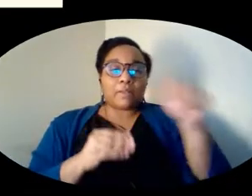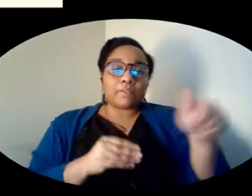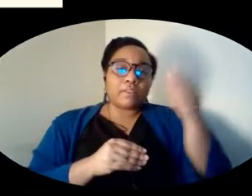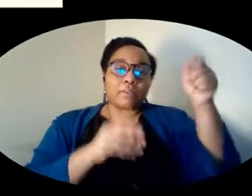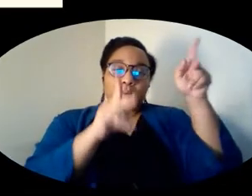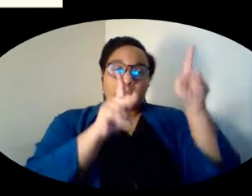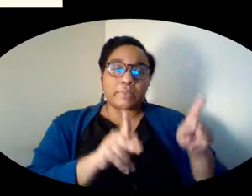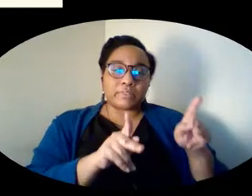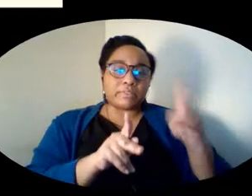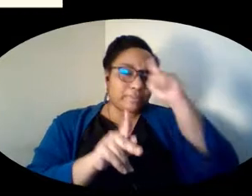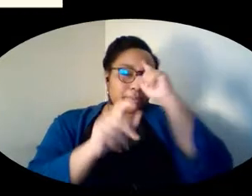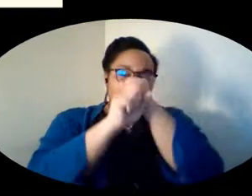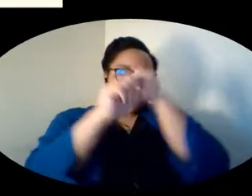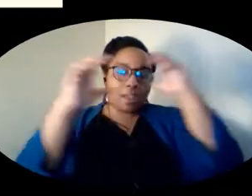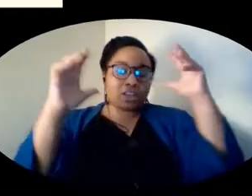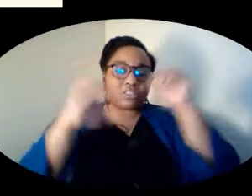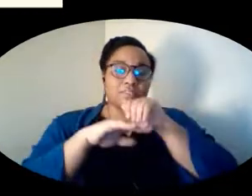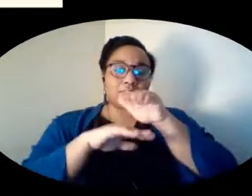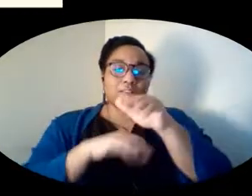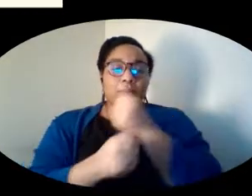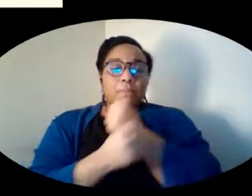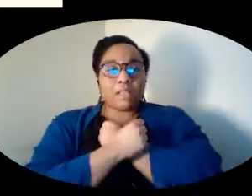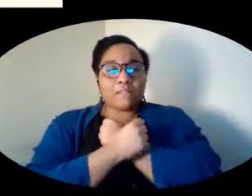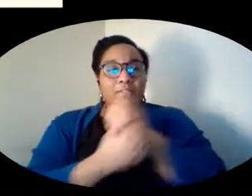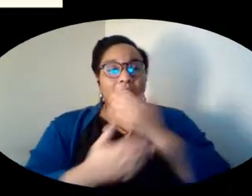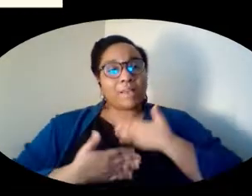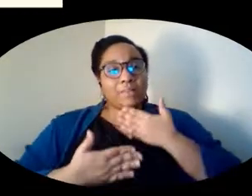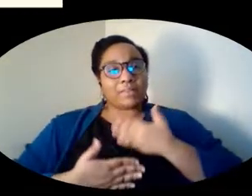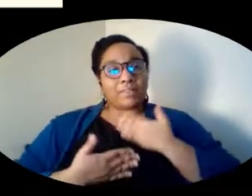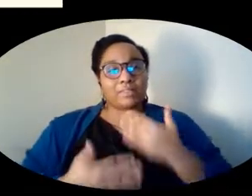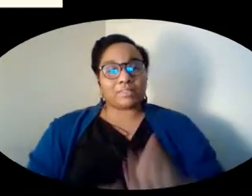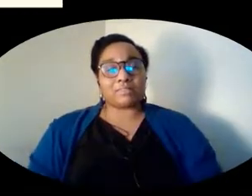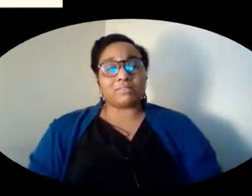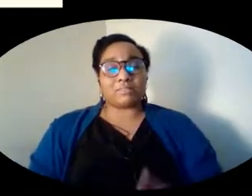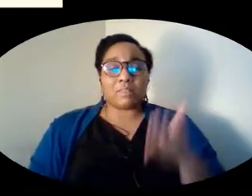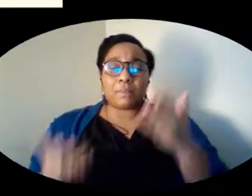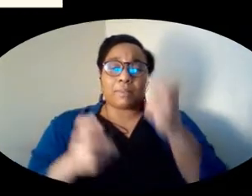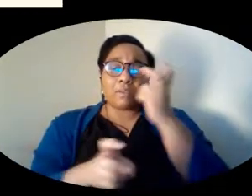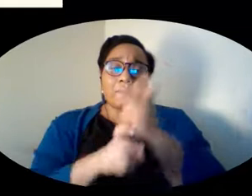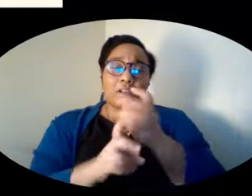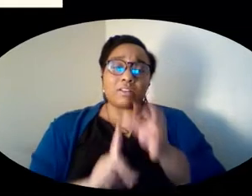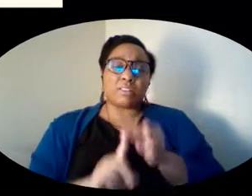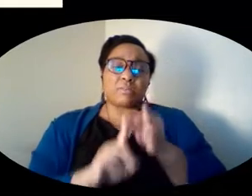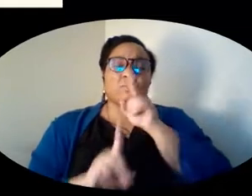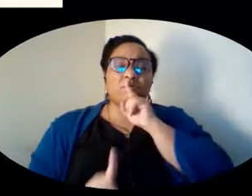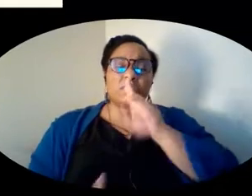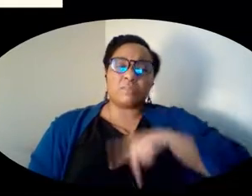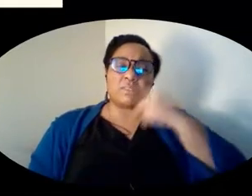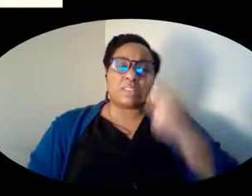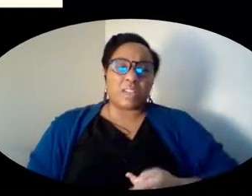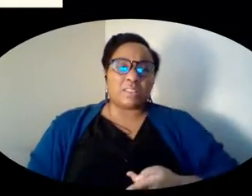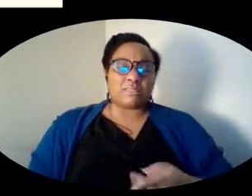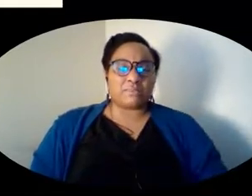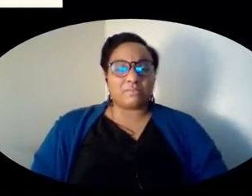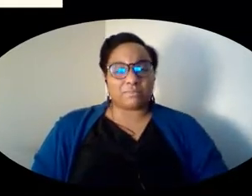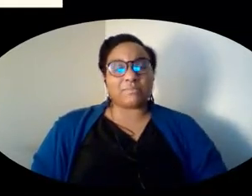person. Imagine sending them love and happiness. It might be hard, especially if you're really